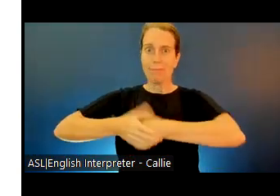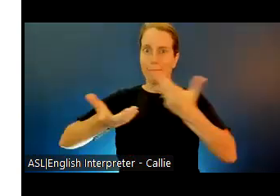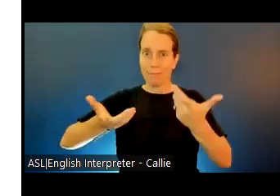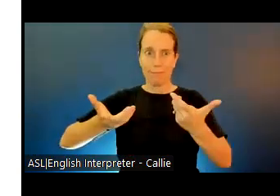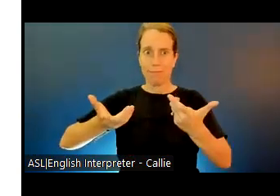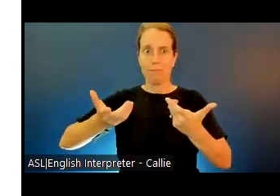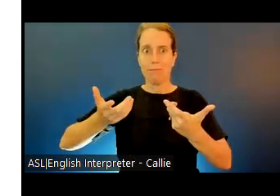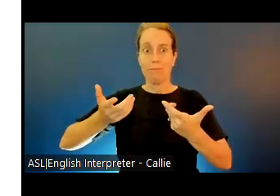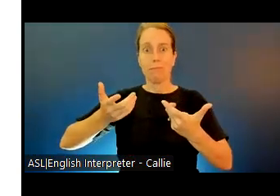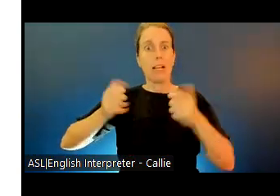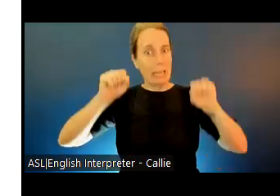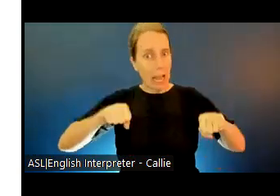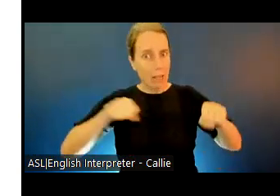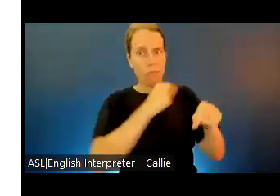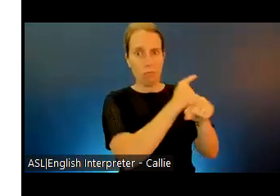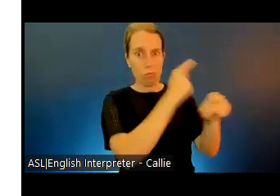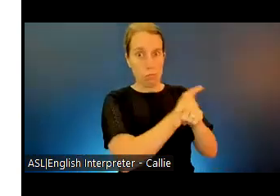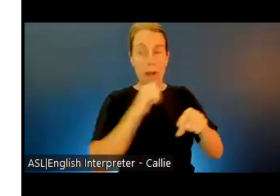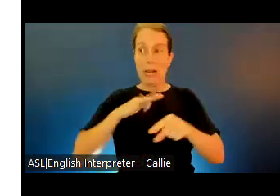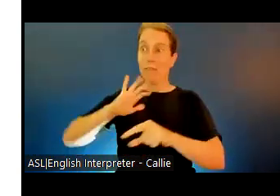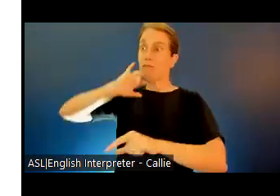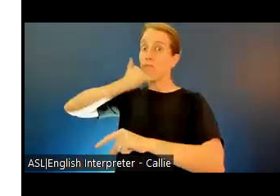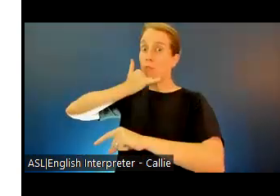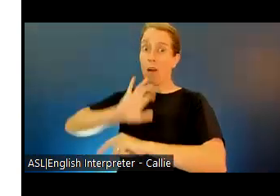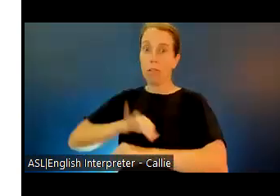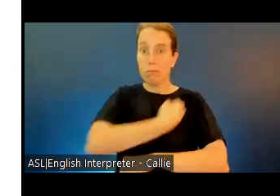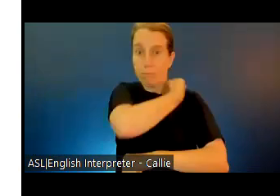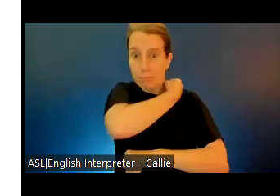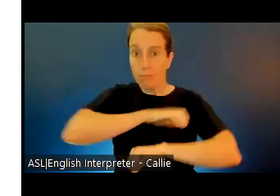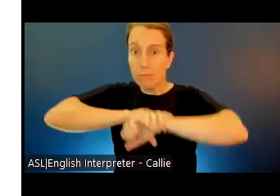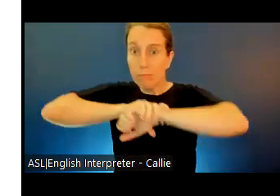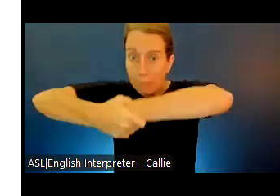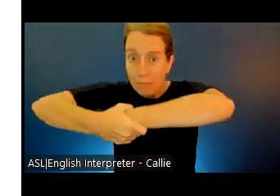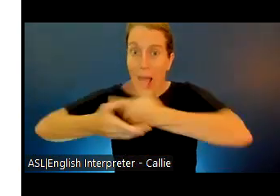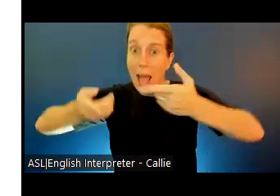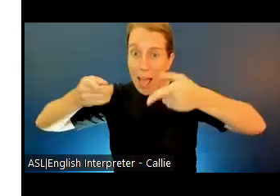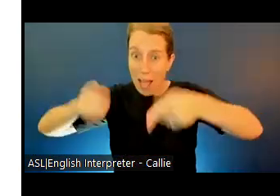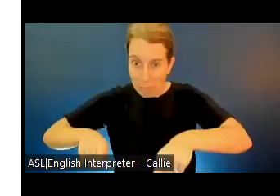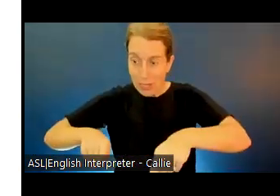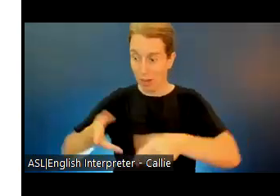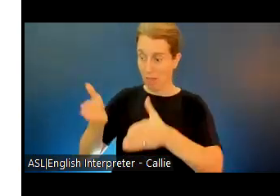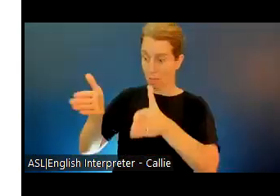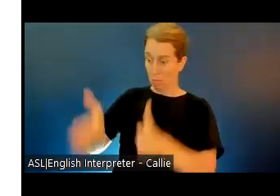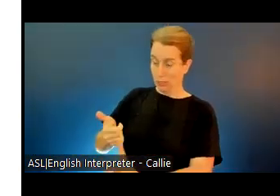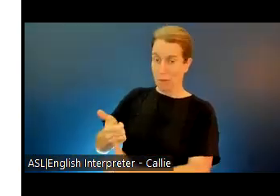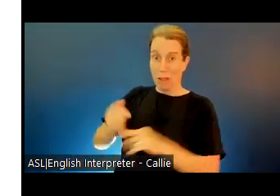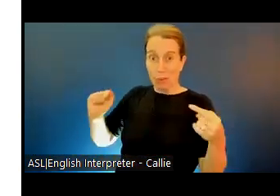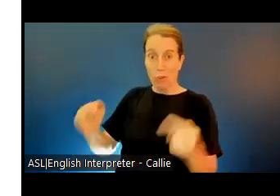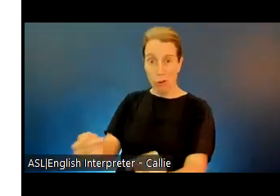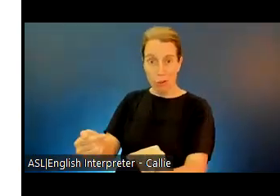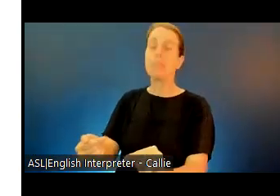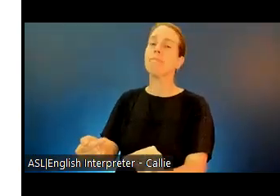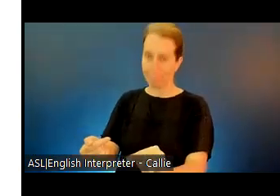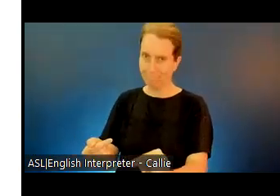it results in somebody being injured. That can also be a form of abuse. Importantly, there's